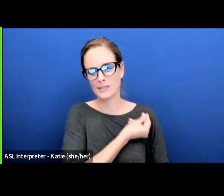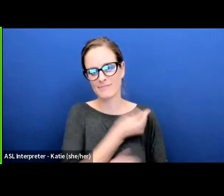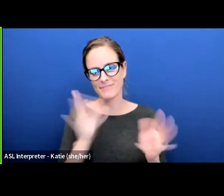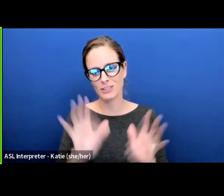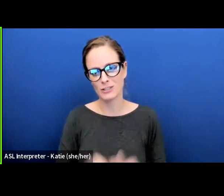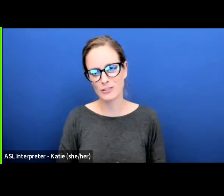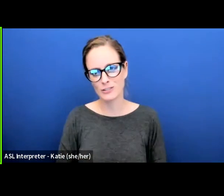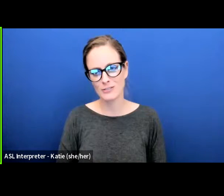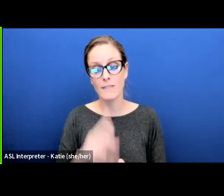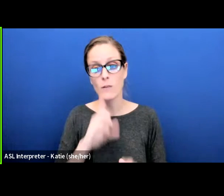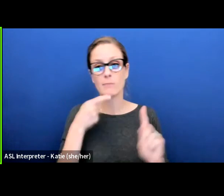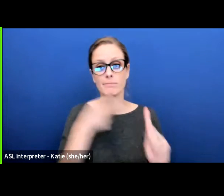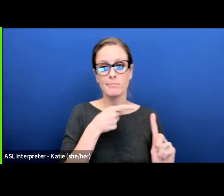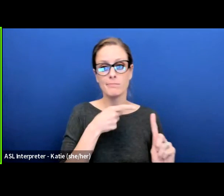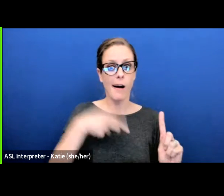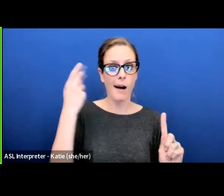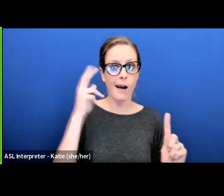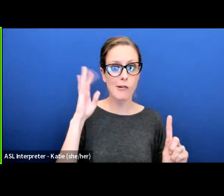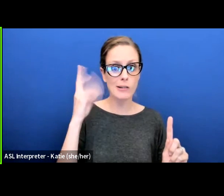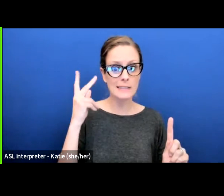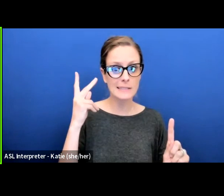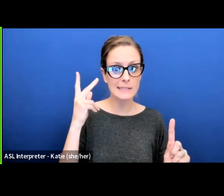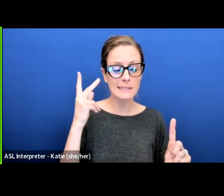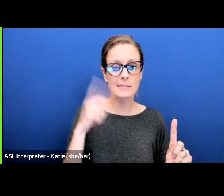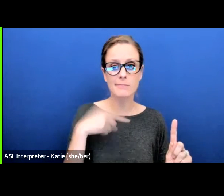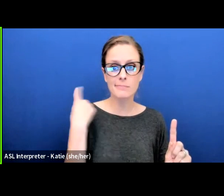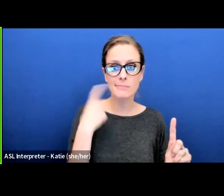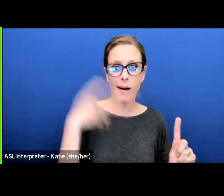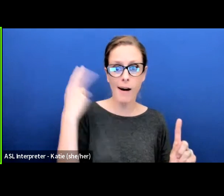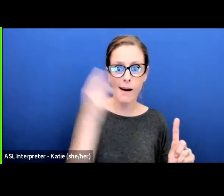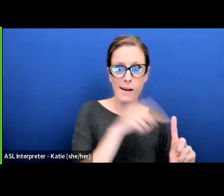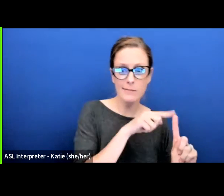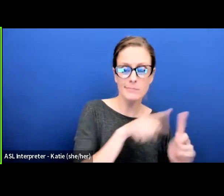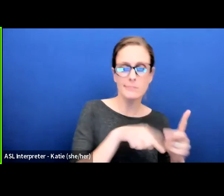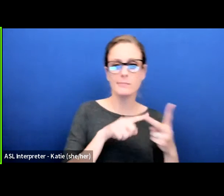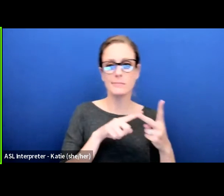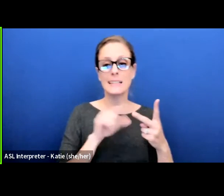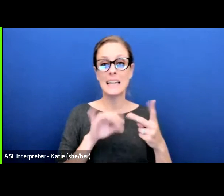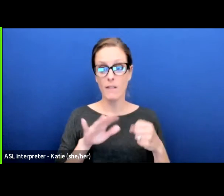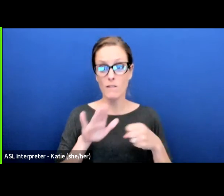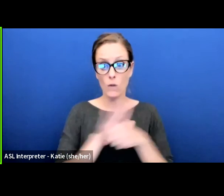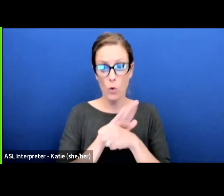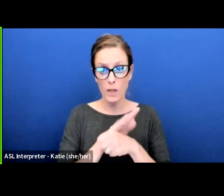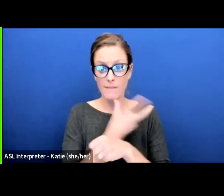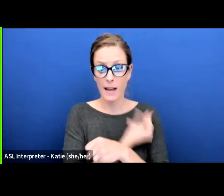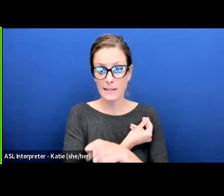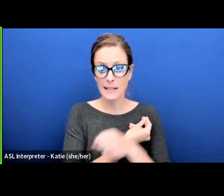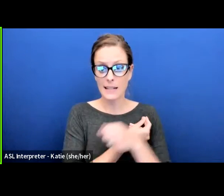highest risk. And if you're fully vaccinated, you have some protection, but better get that booster.